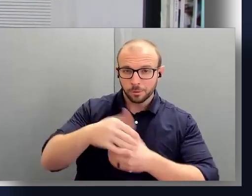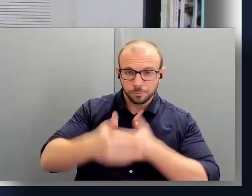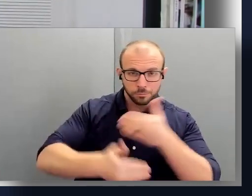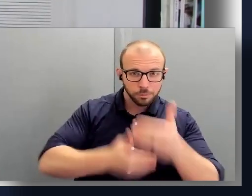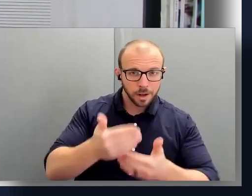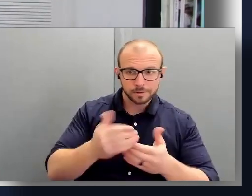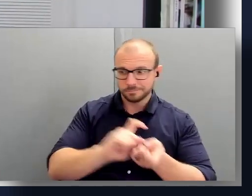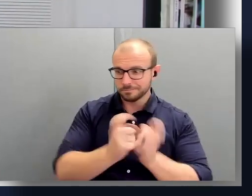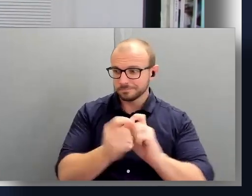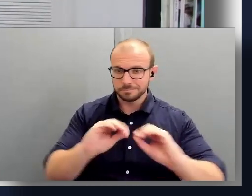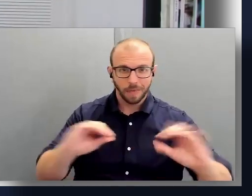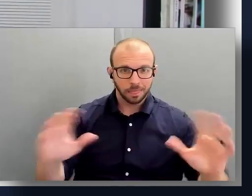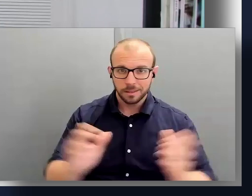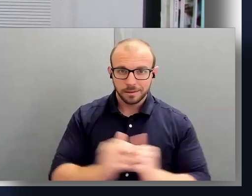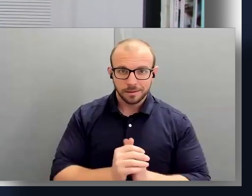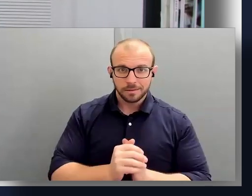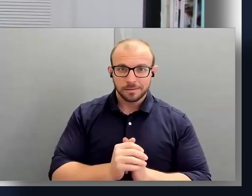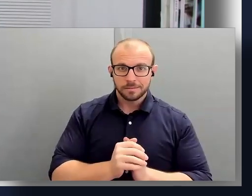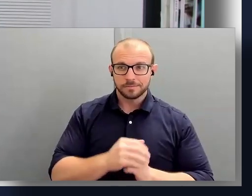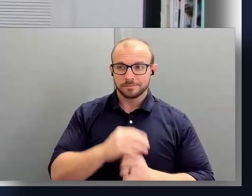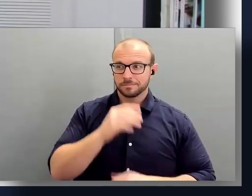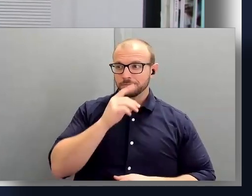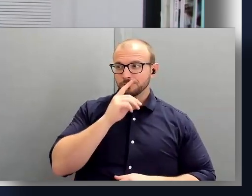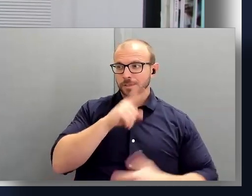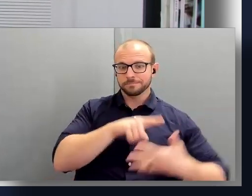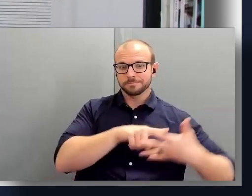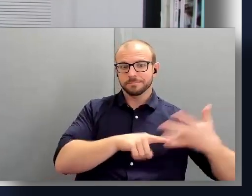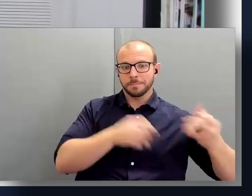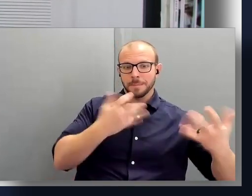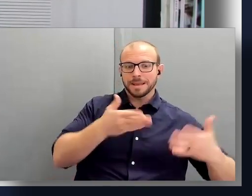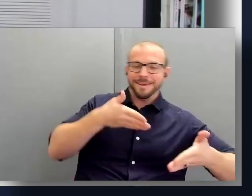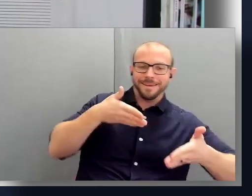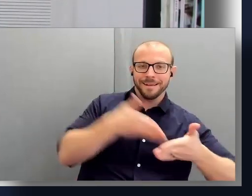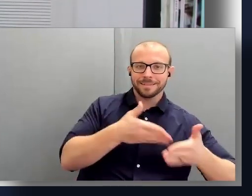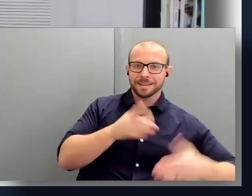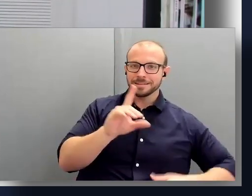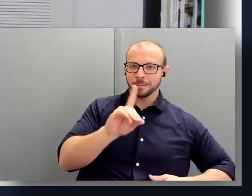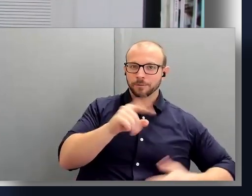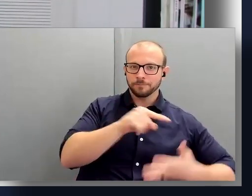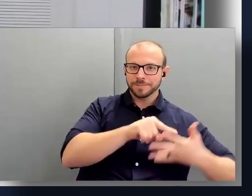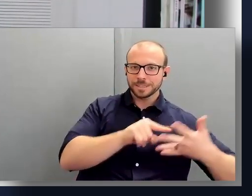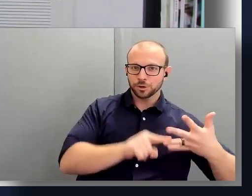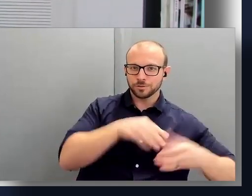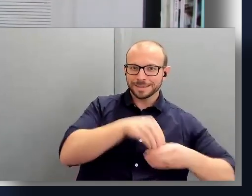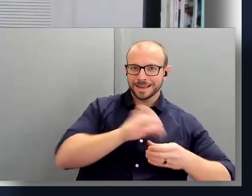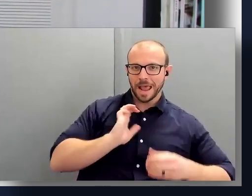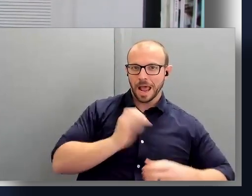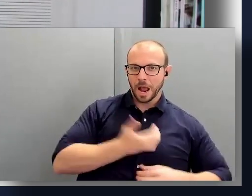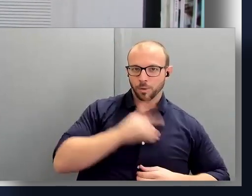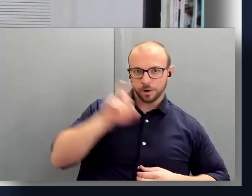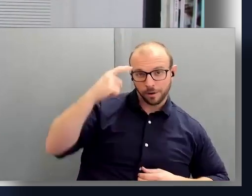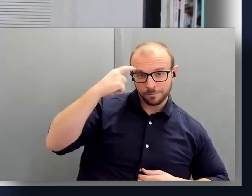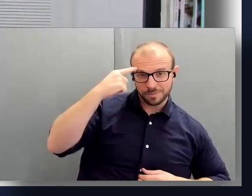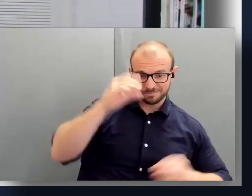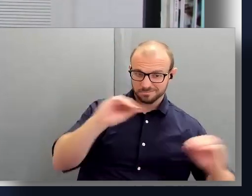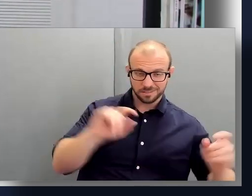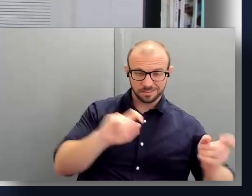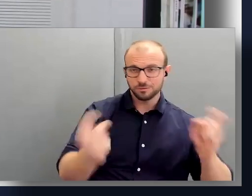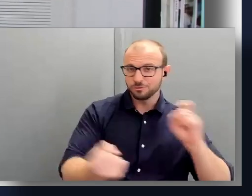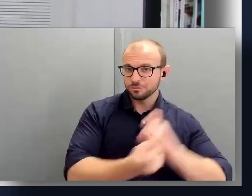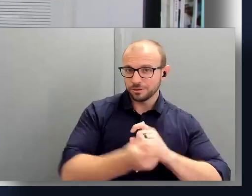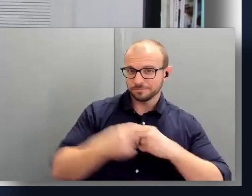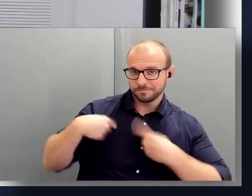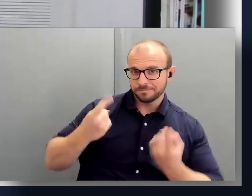our electoral process, of any of the many anti-democratic features that our government